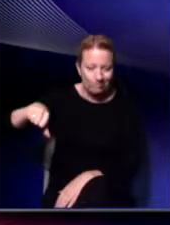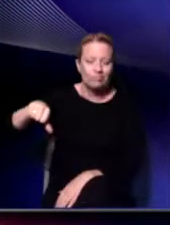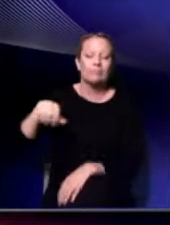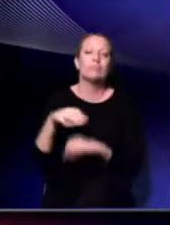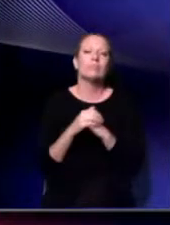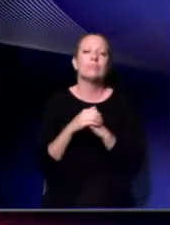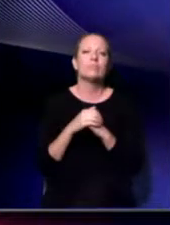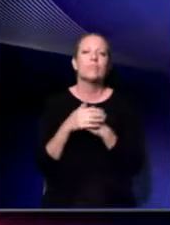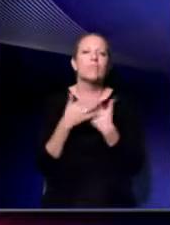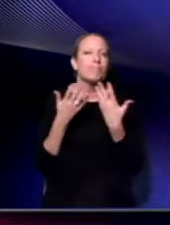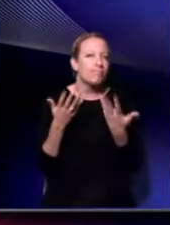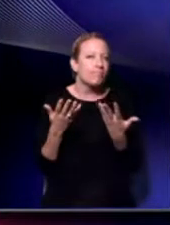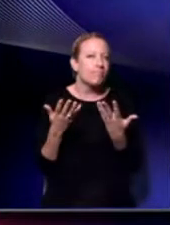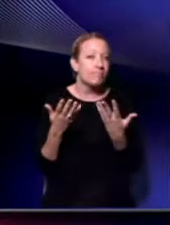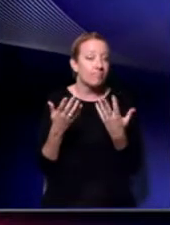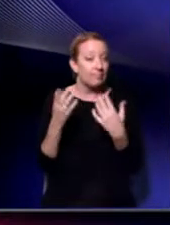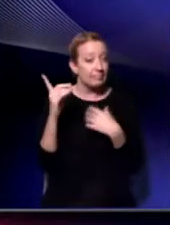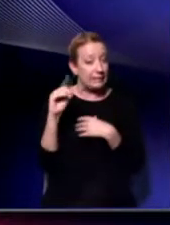What change